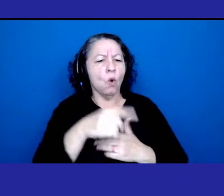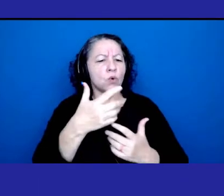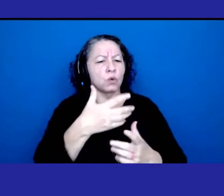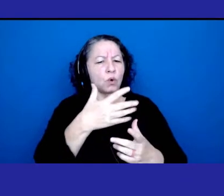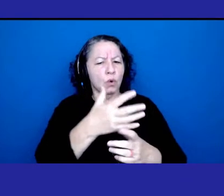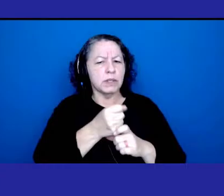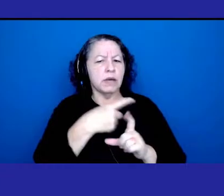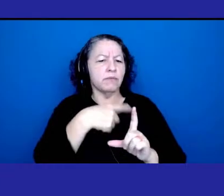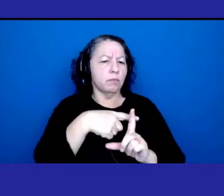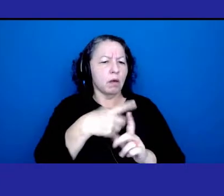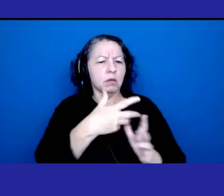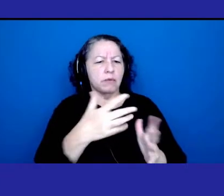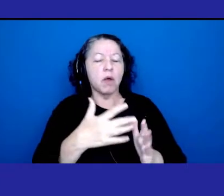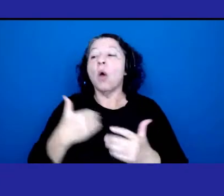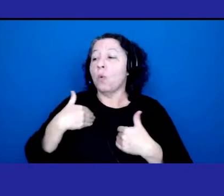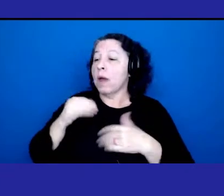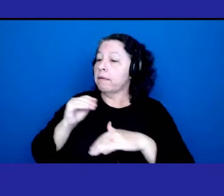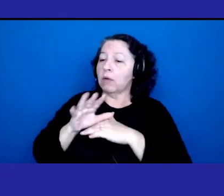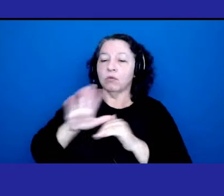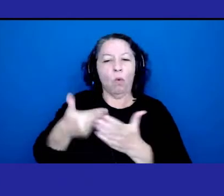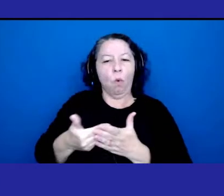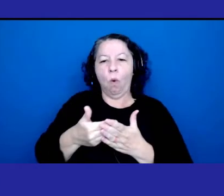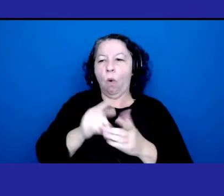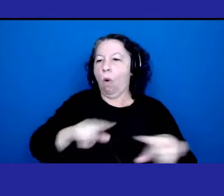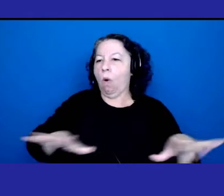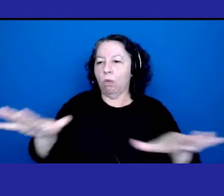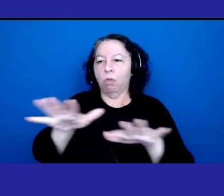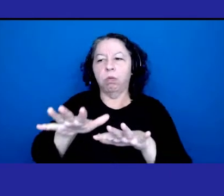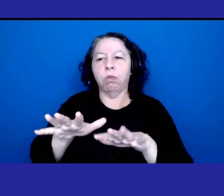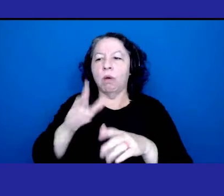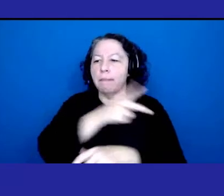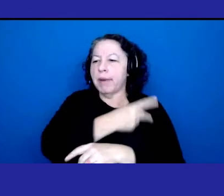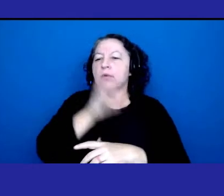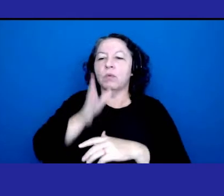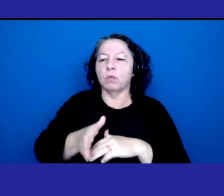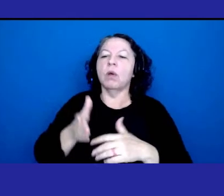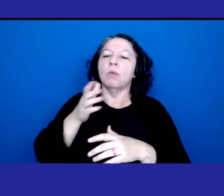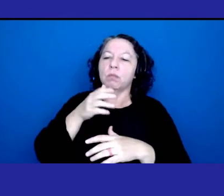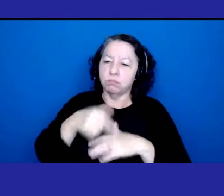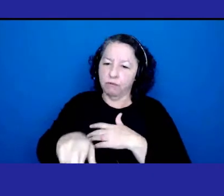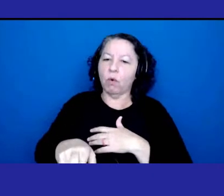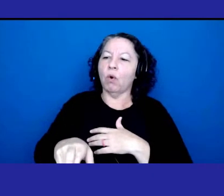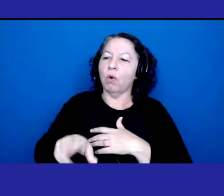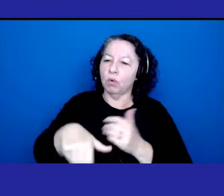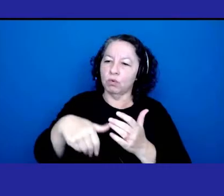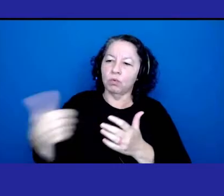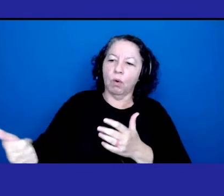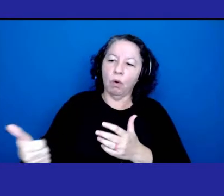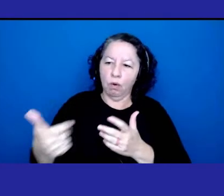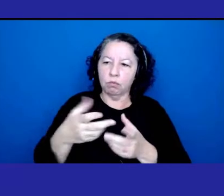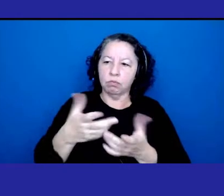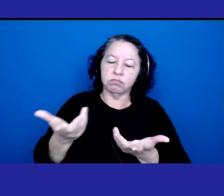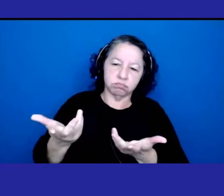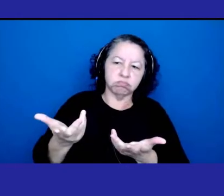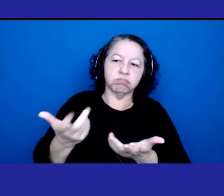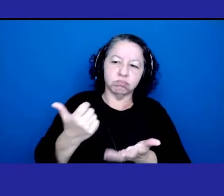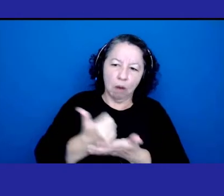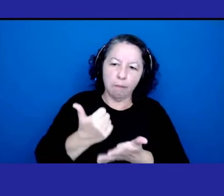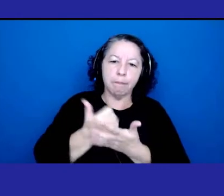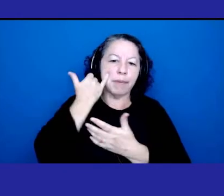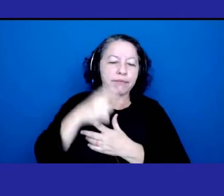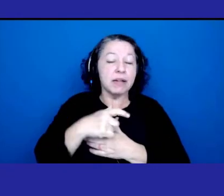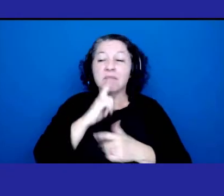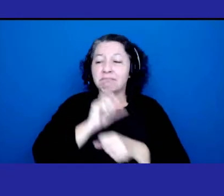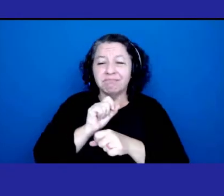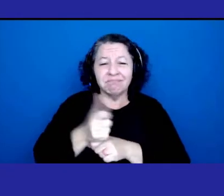We have counselors at all of our sites, and patients are referred if they need it. And certainly, if there are any questions,